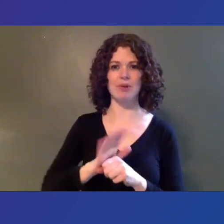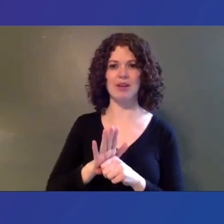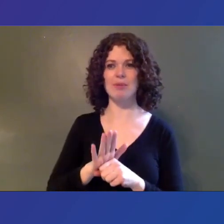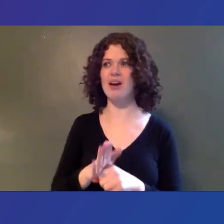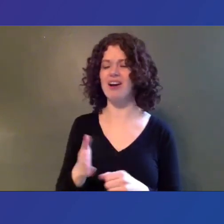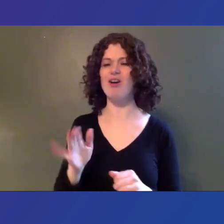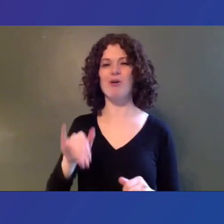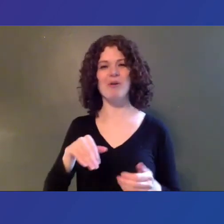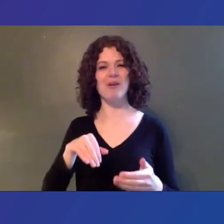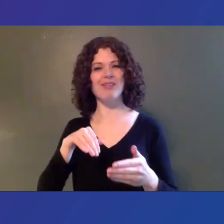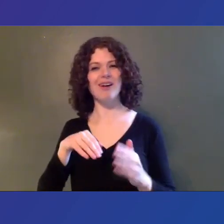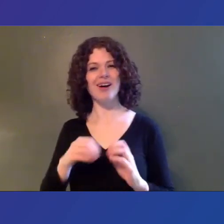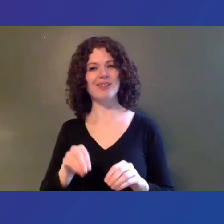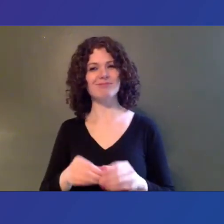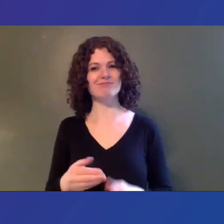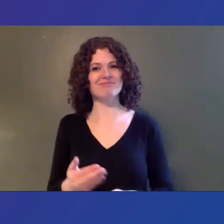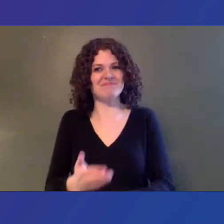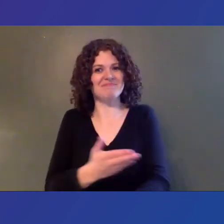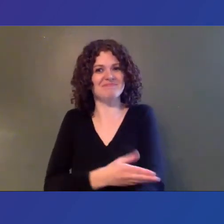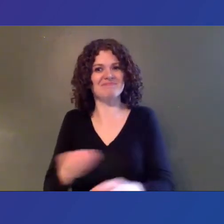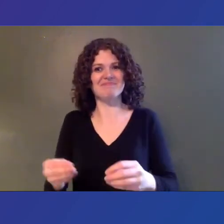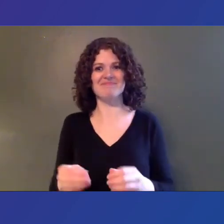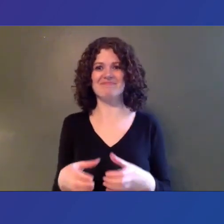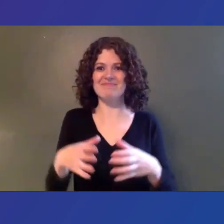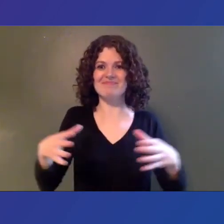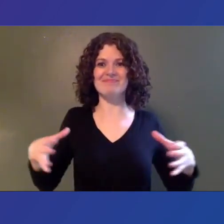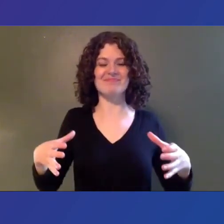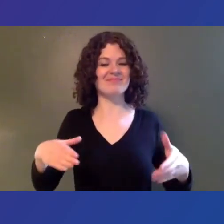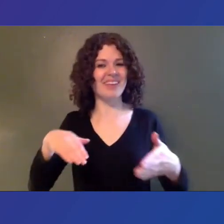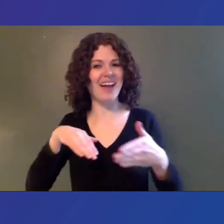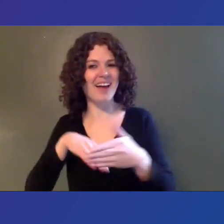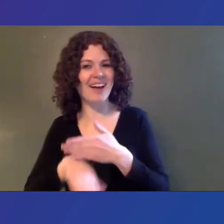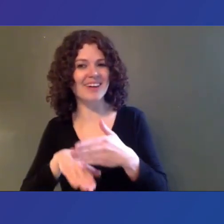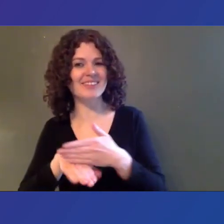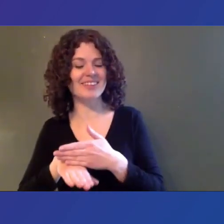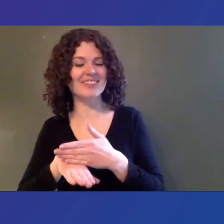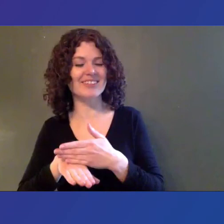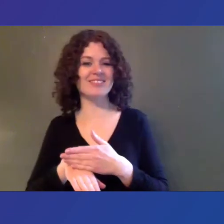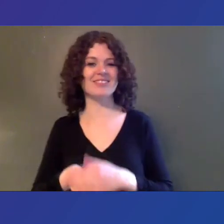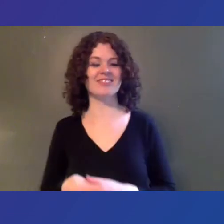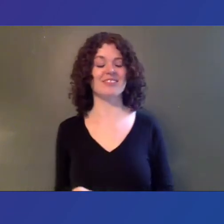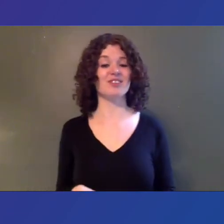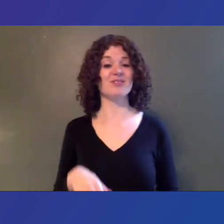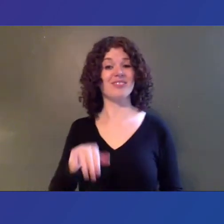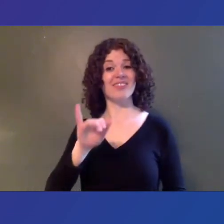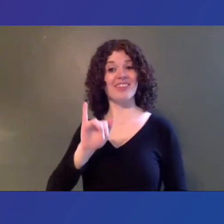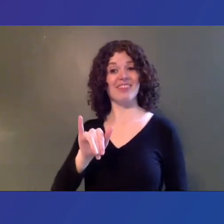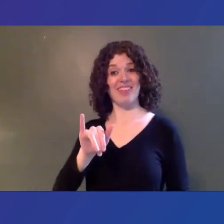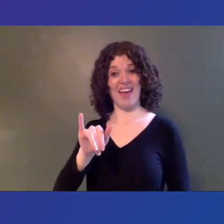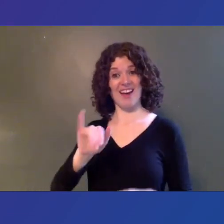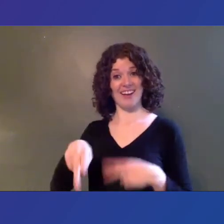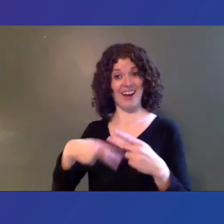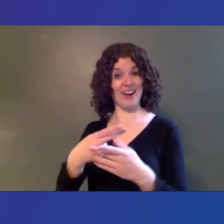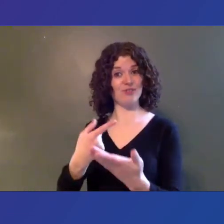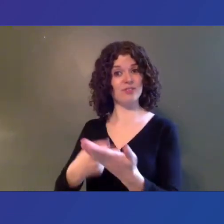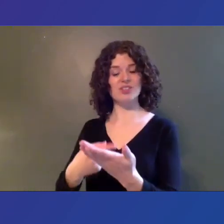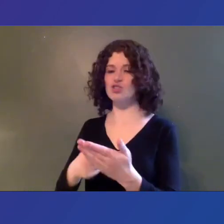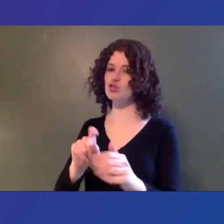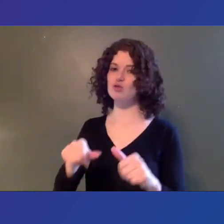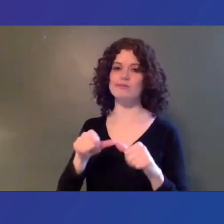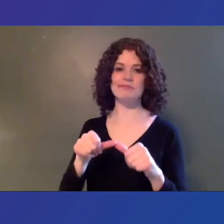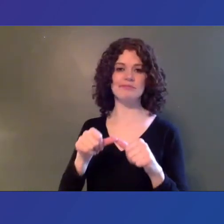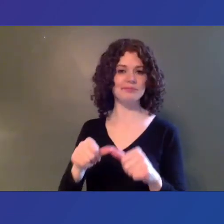like, what does that look like to really invest in that type of programming? Like things like that are discussions that should be happening in terms of